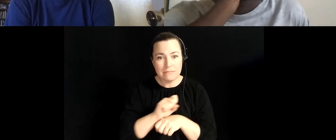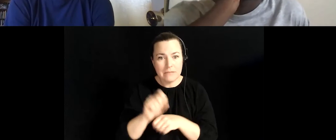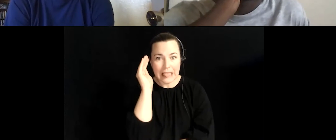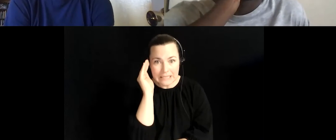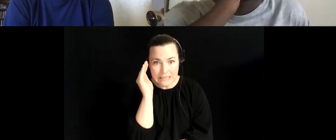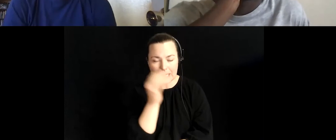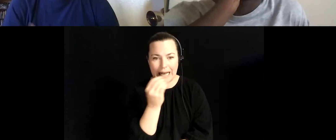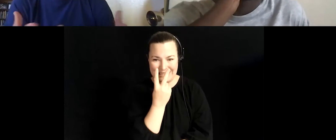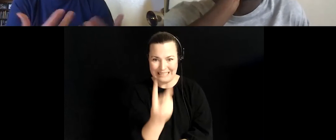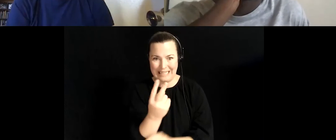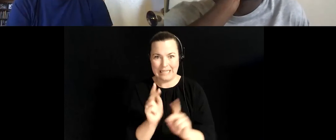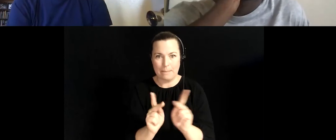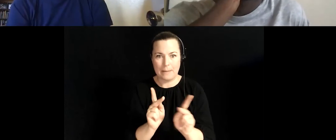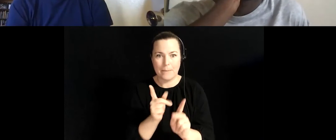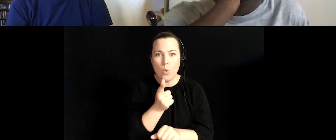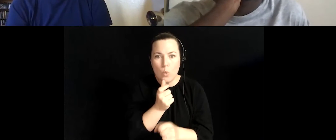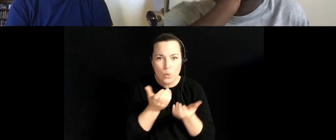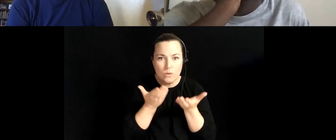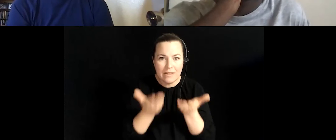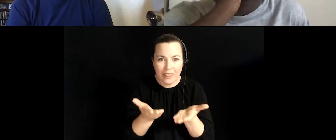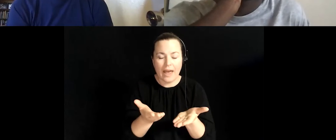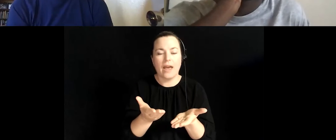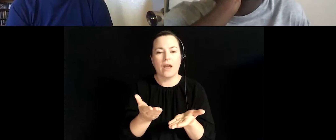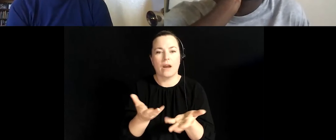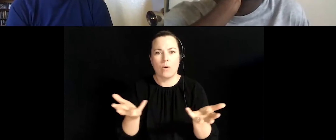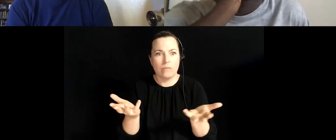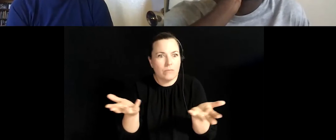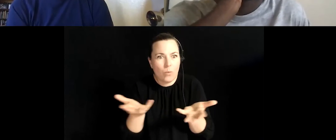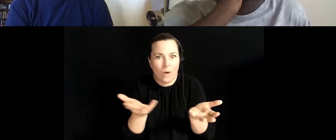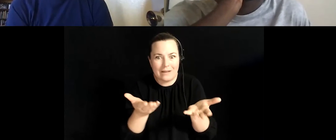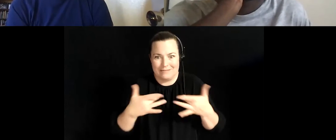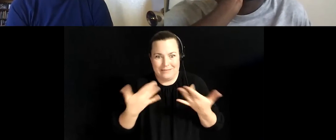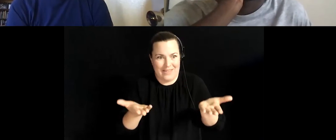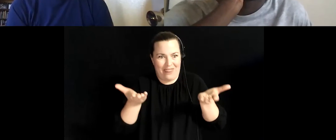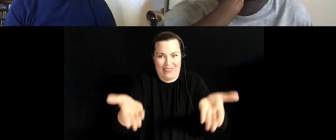really there, who's really there, and not having